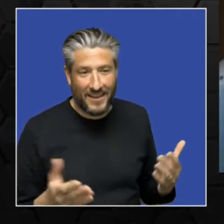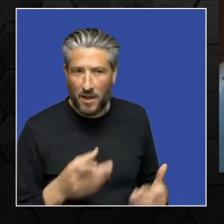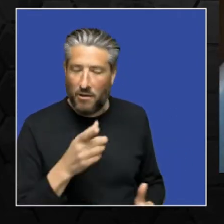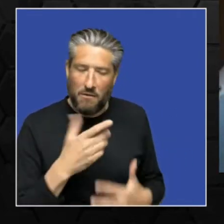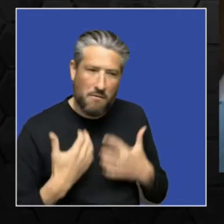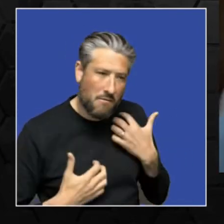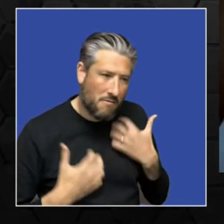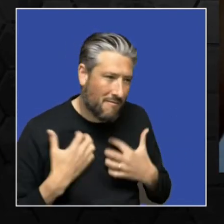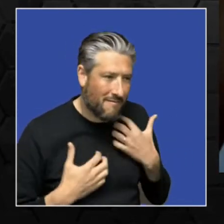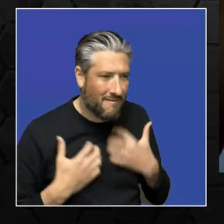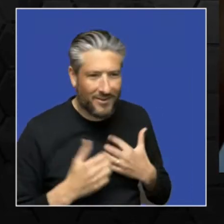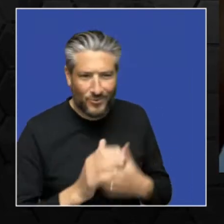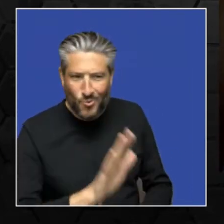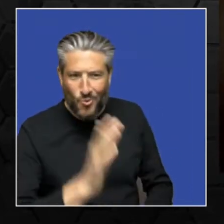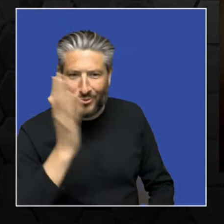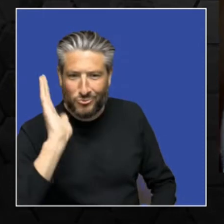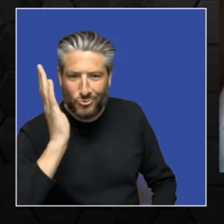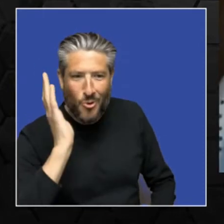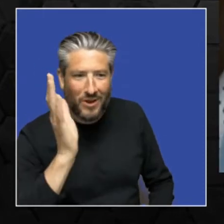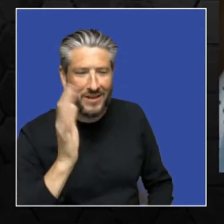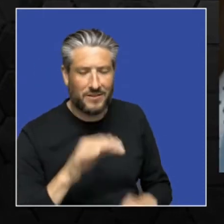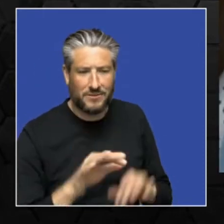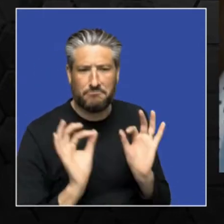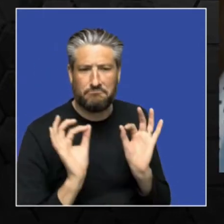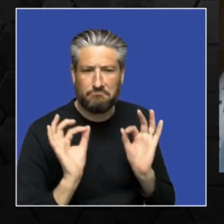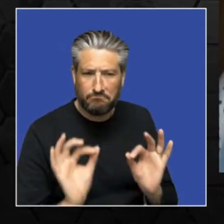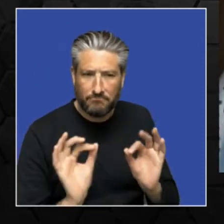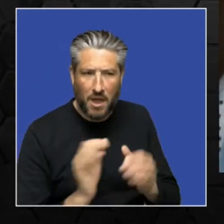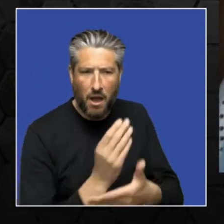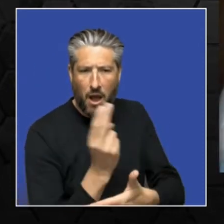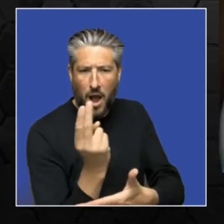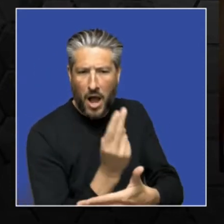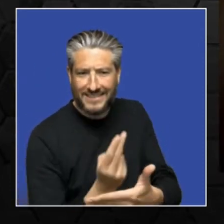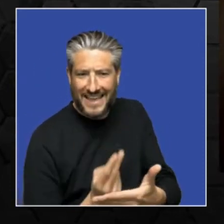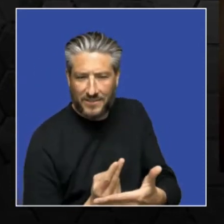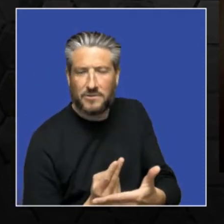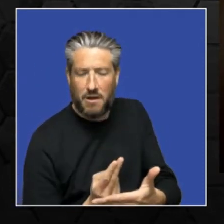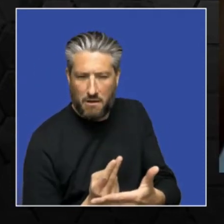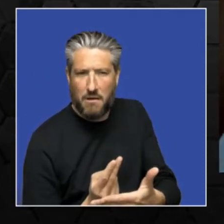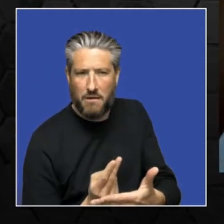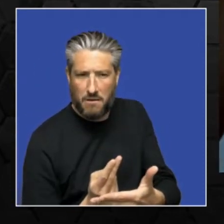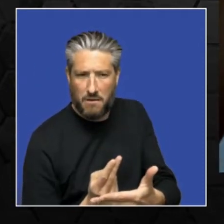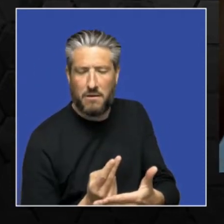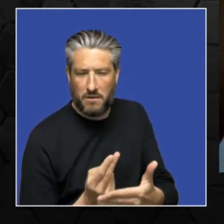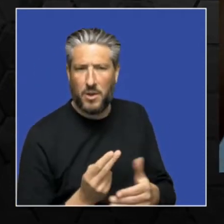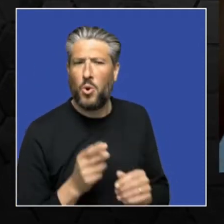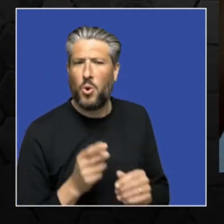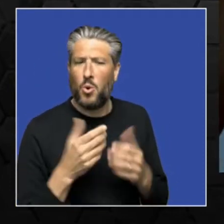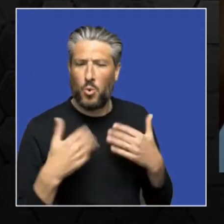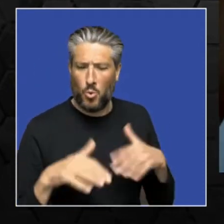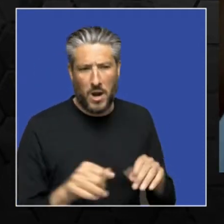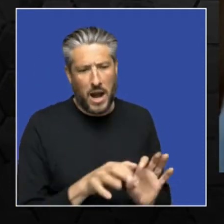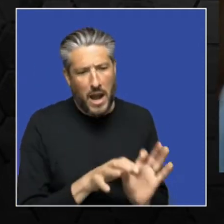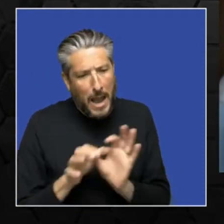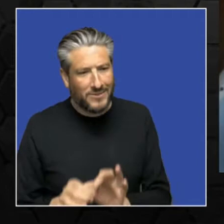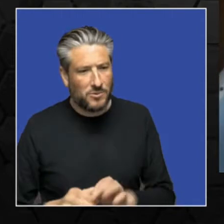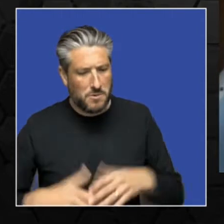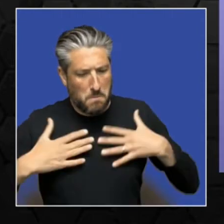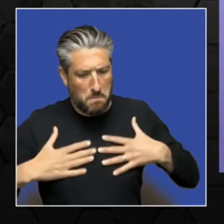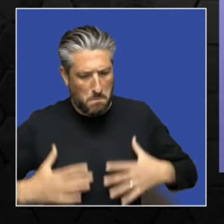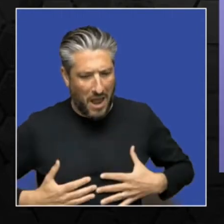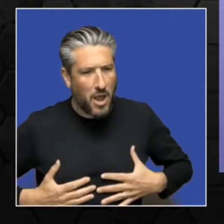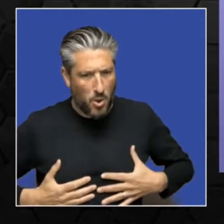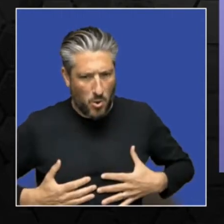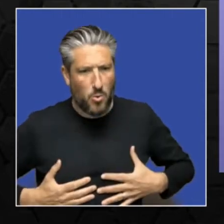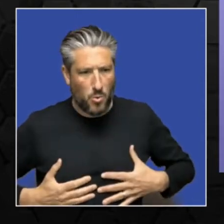optimal architecture for neural networks using bio-inspired algorithms. And I know I have a ton I need to learn this area, so I am